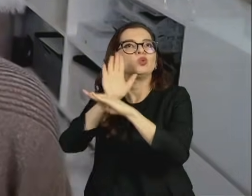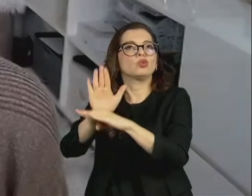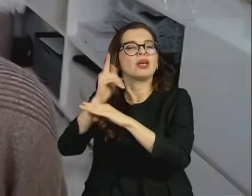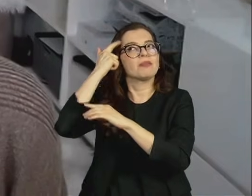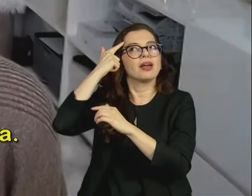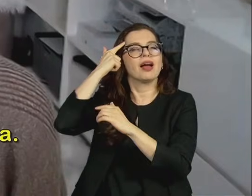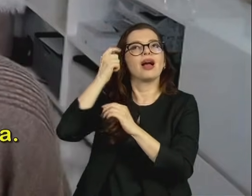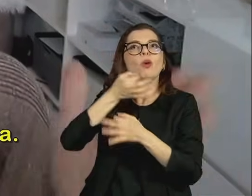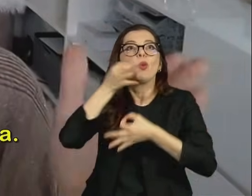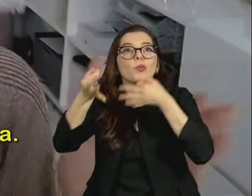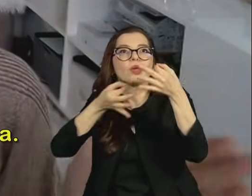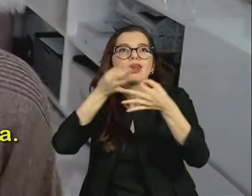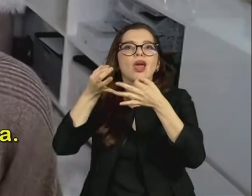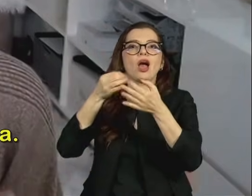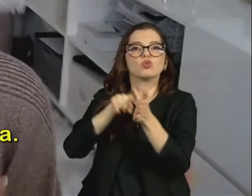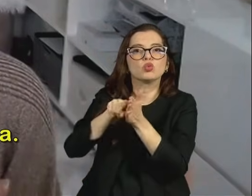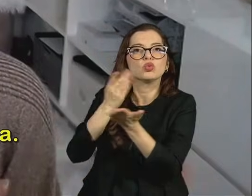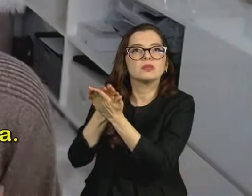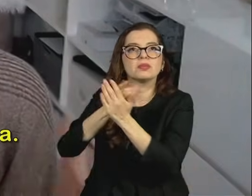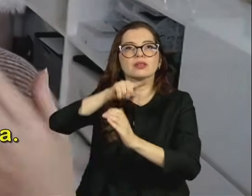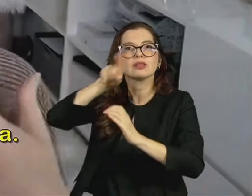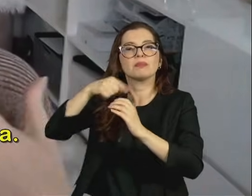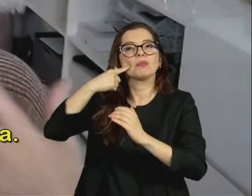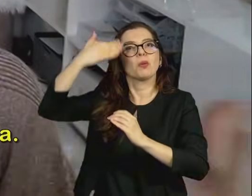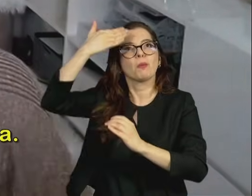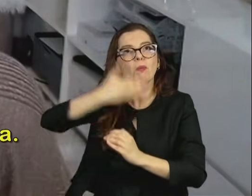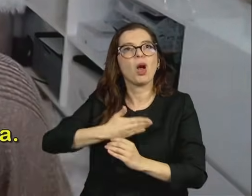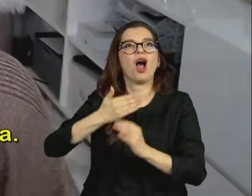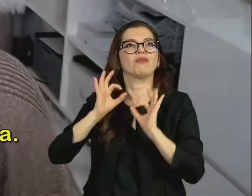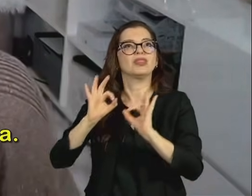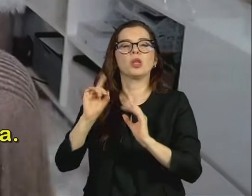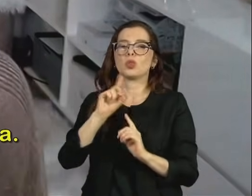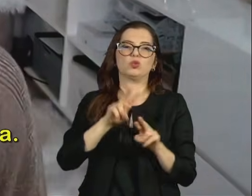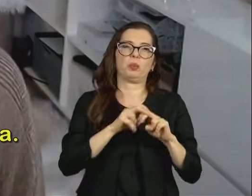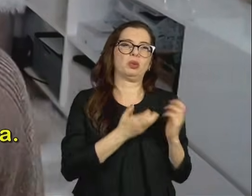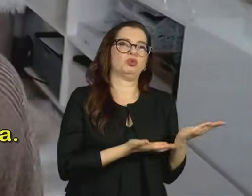best, not just when we're young, but at every age and walk of life.